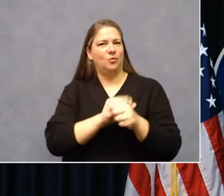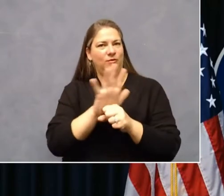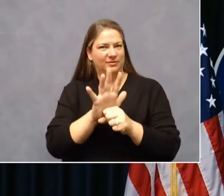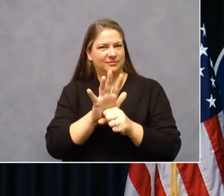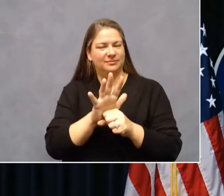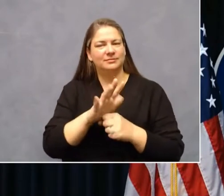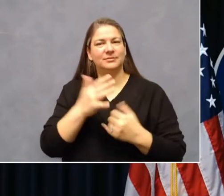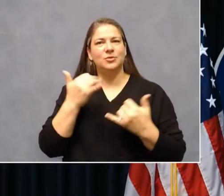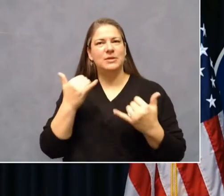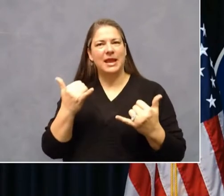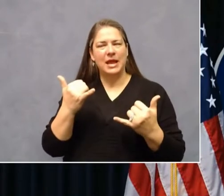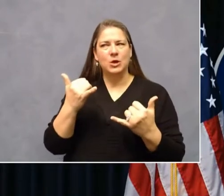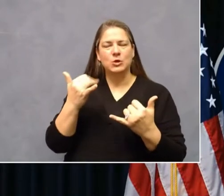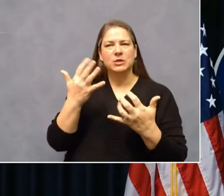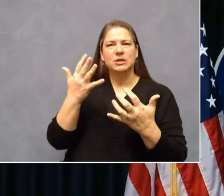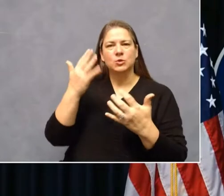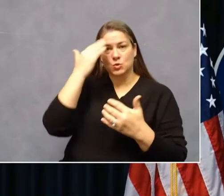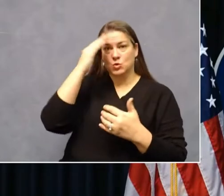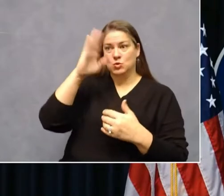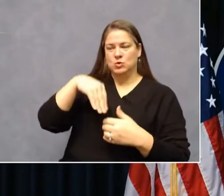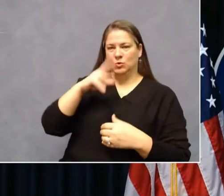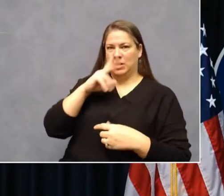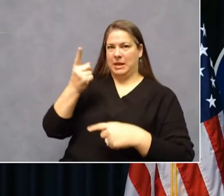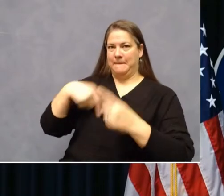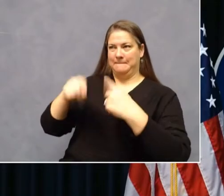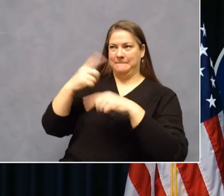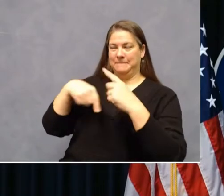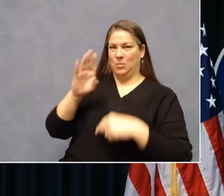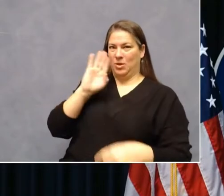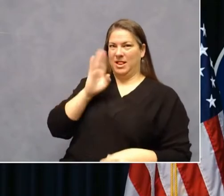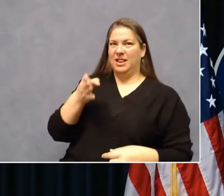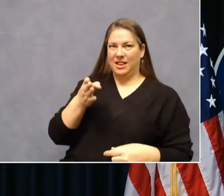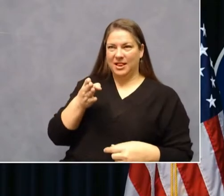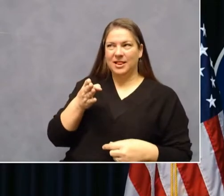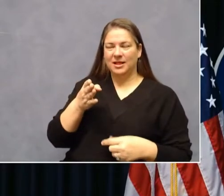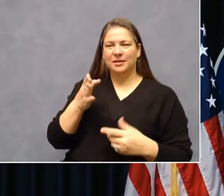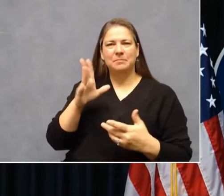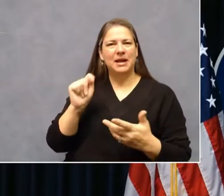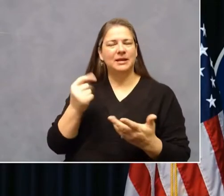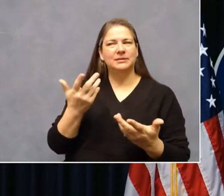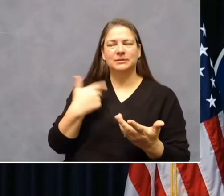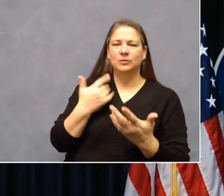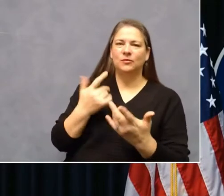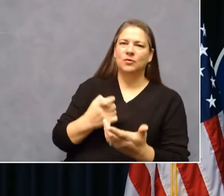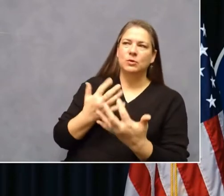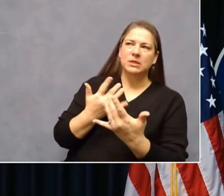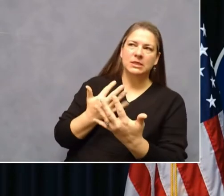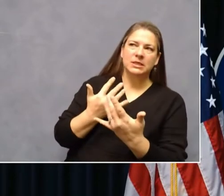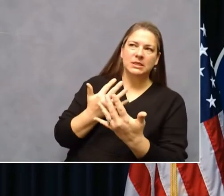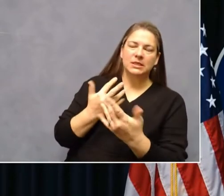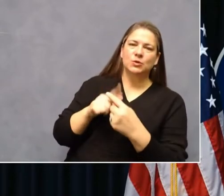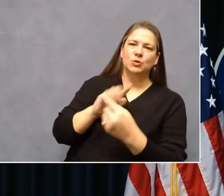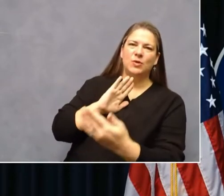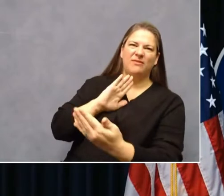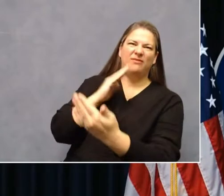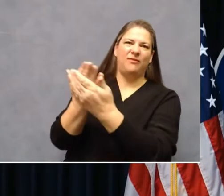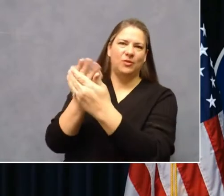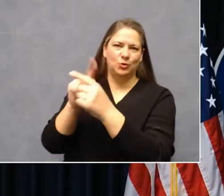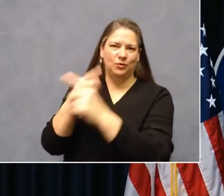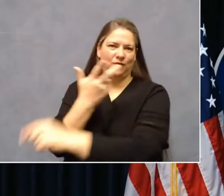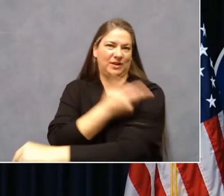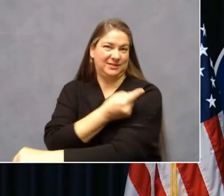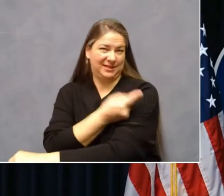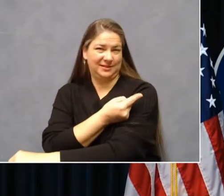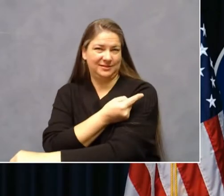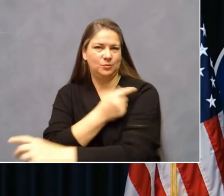We just have to make sure that as many people can get there. And we're going to do that, because we are not